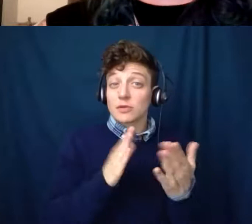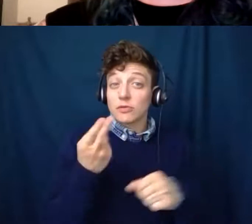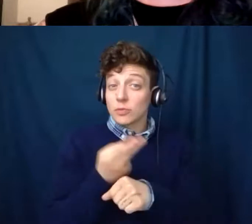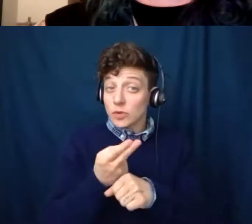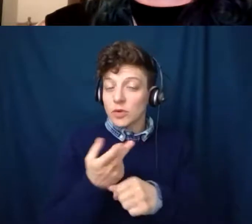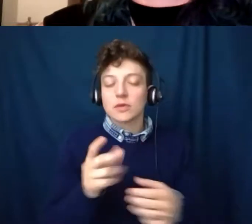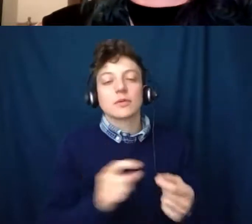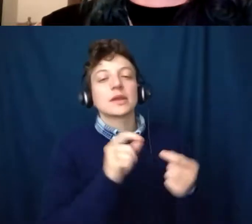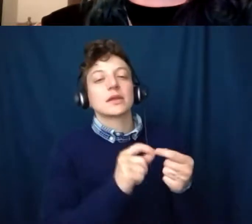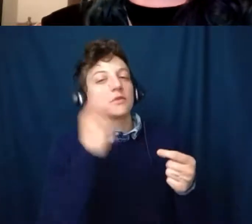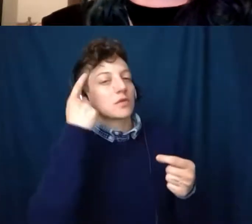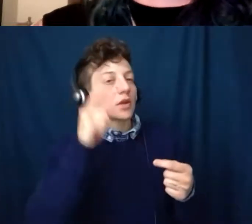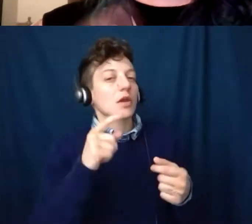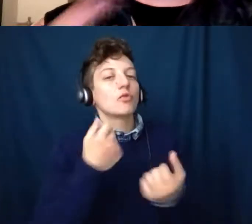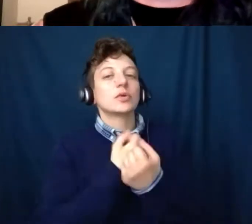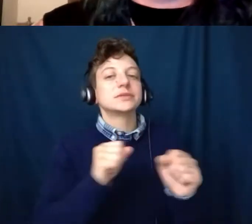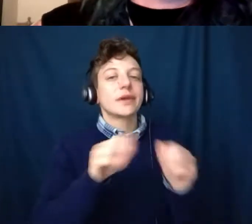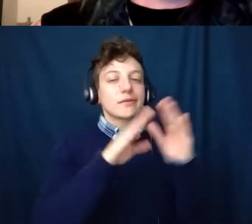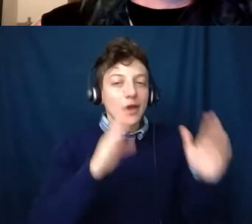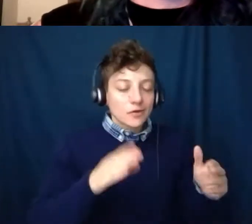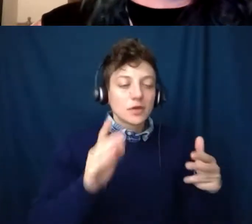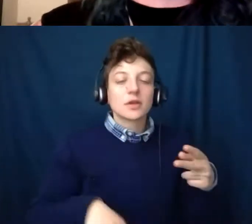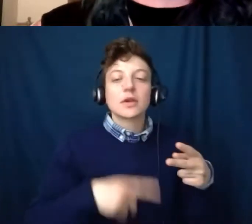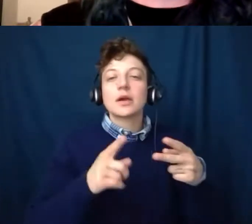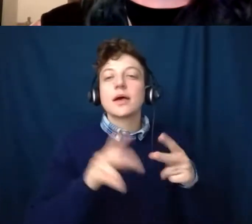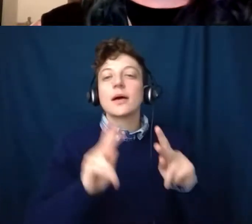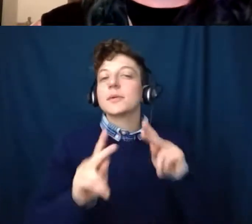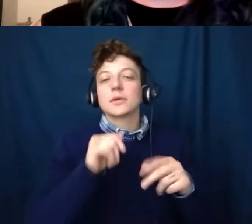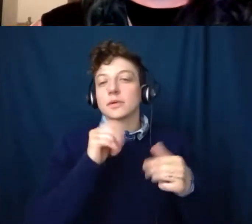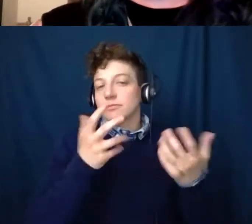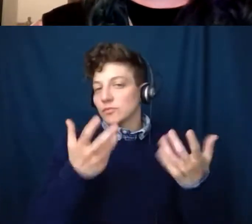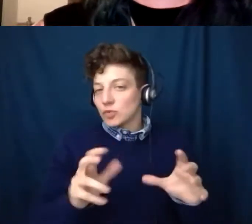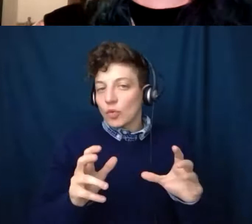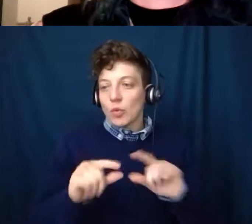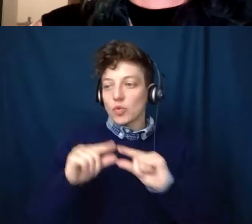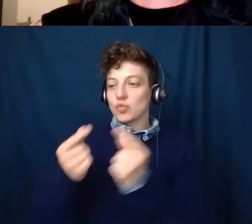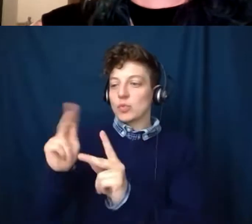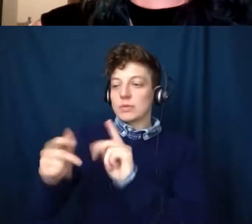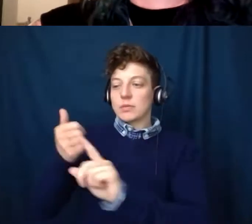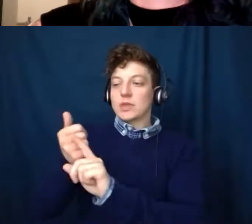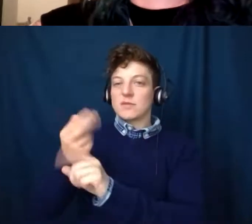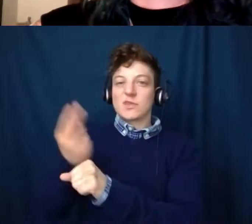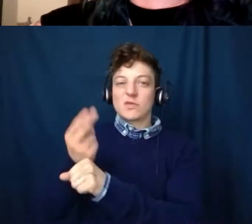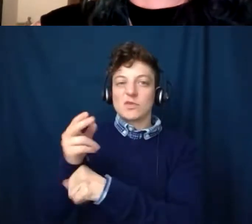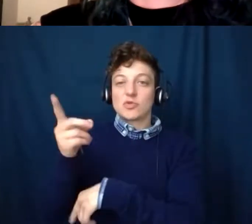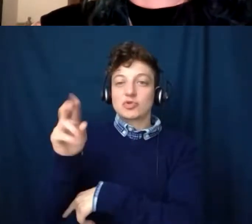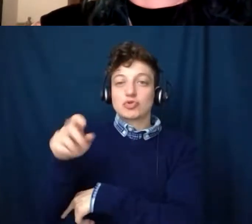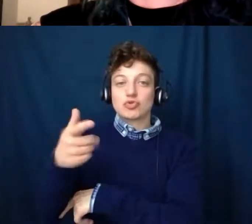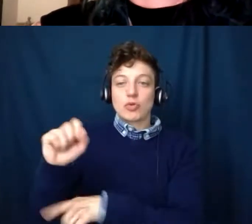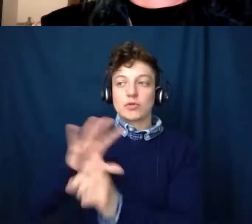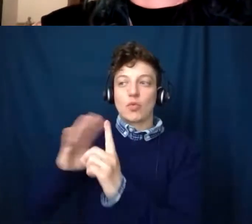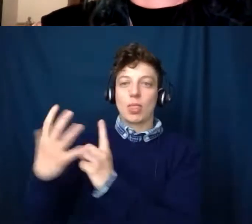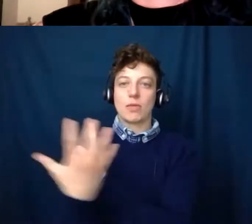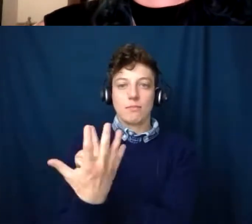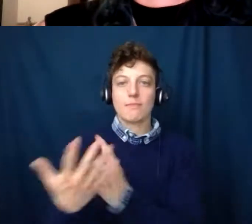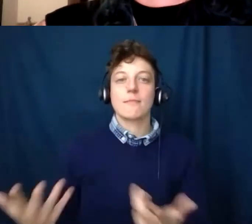safe houses and people not wanting groups of drug users around them? Mm-hmm. So yeah, I think you get at something